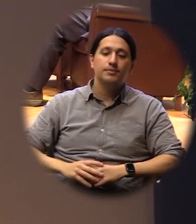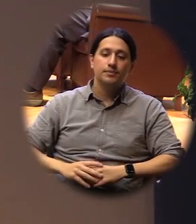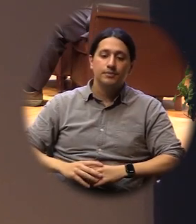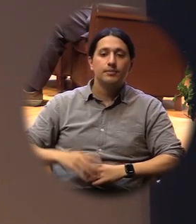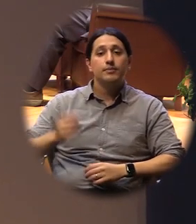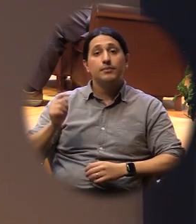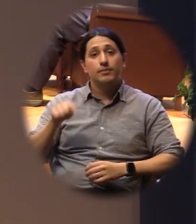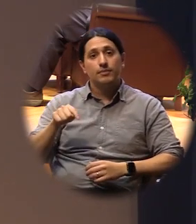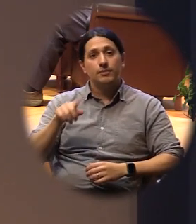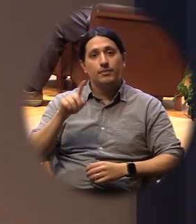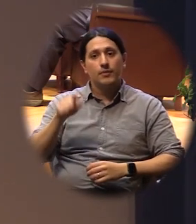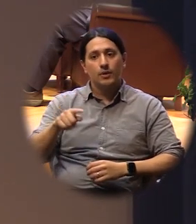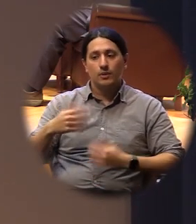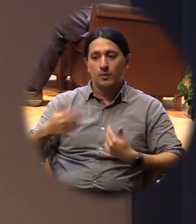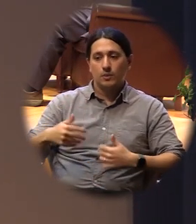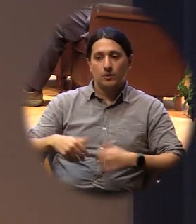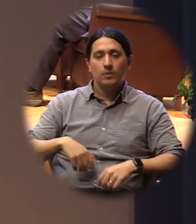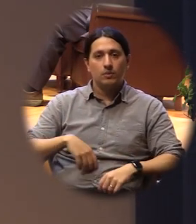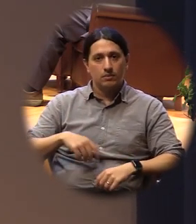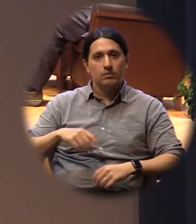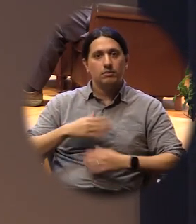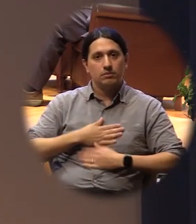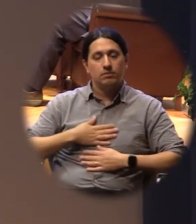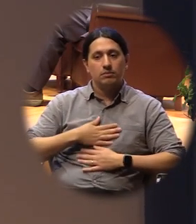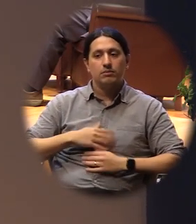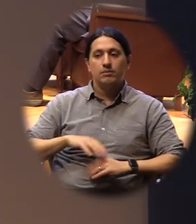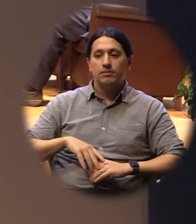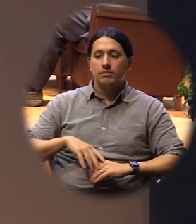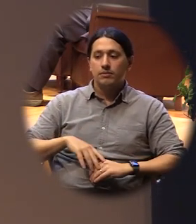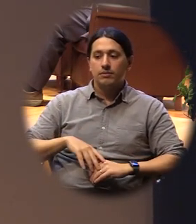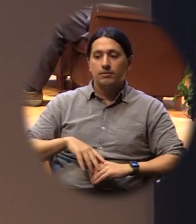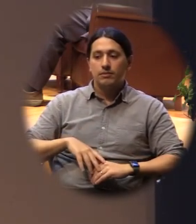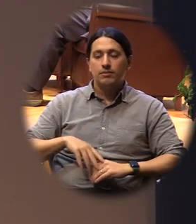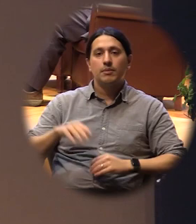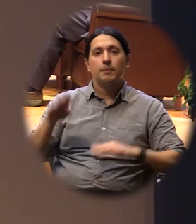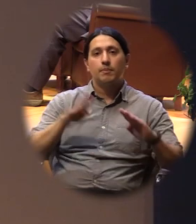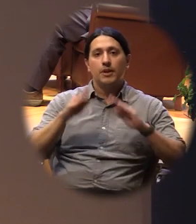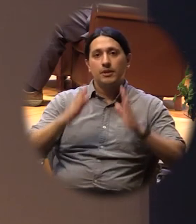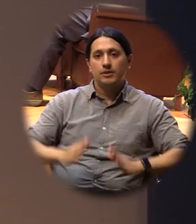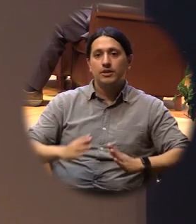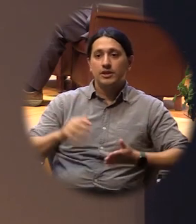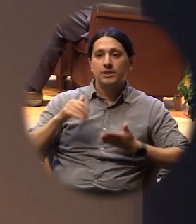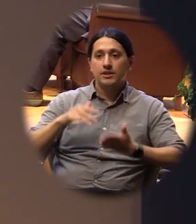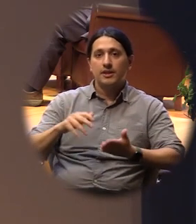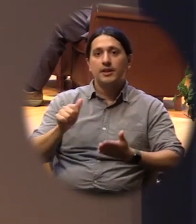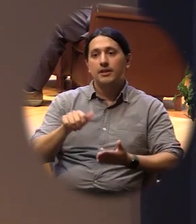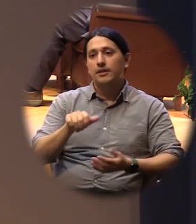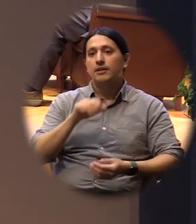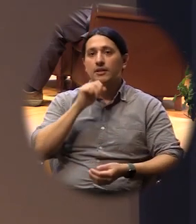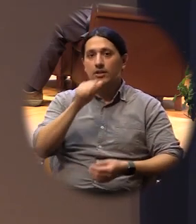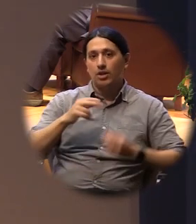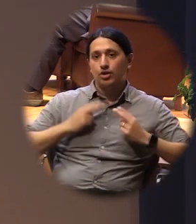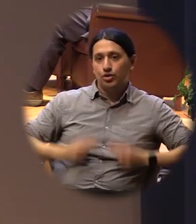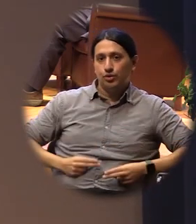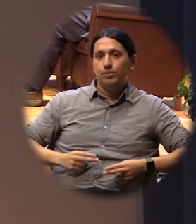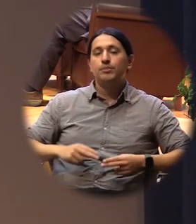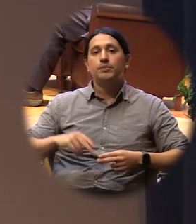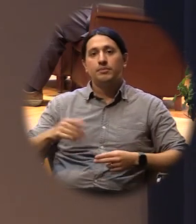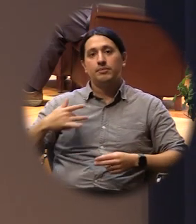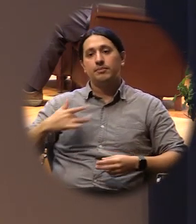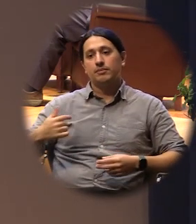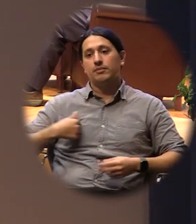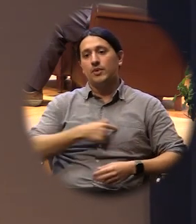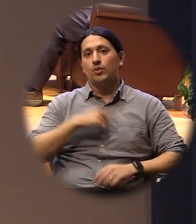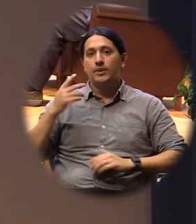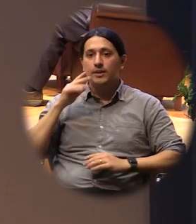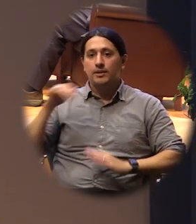me. Biologists and animal behavior specialists study many non-human species, typically type an animal as male or female for their studies and